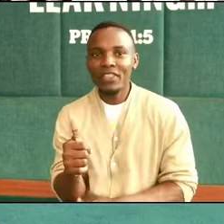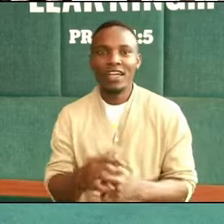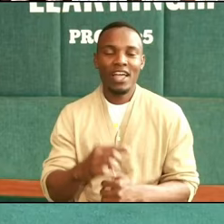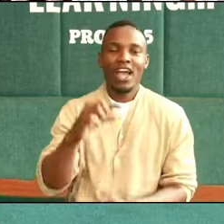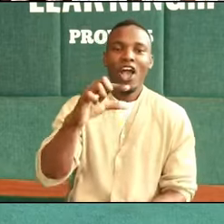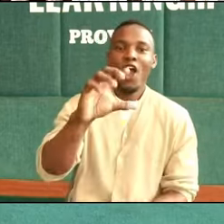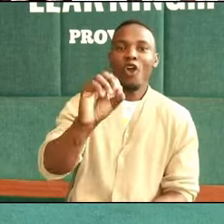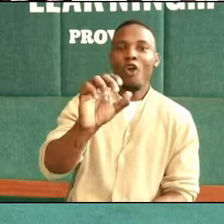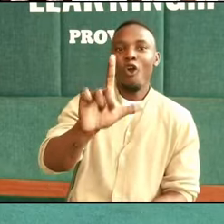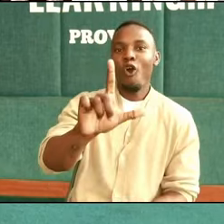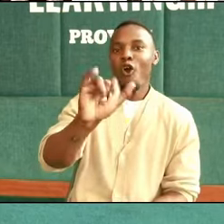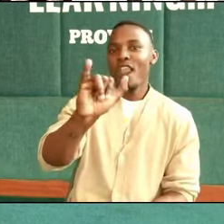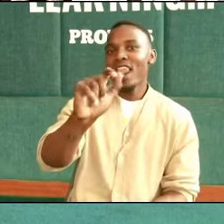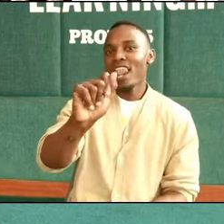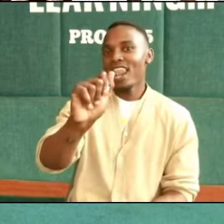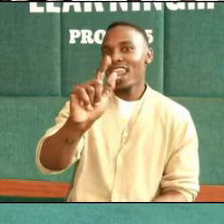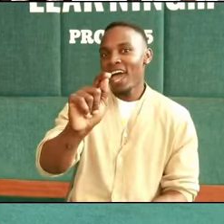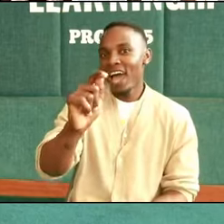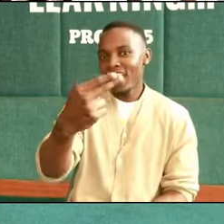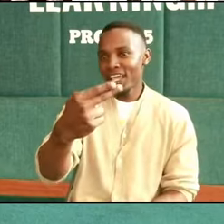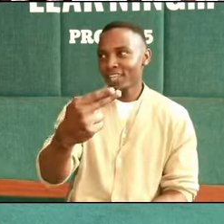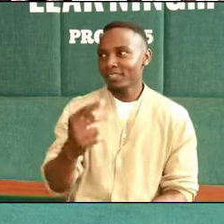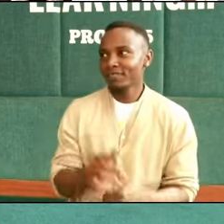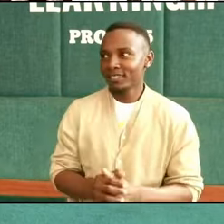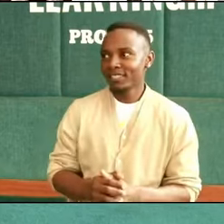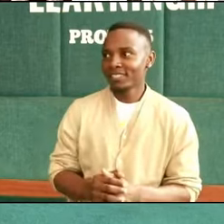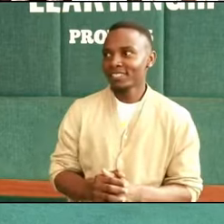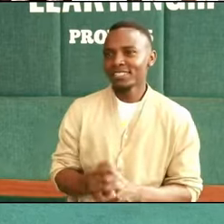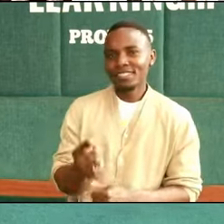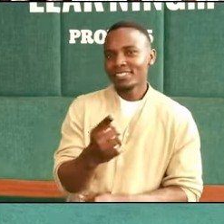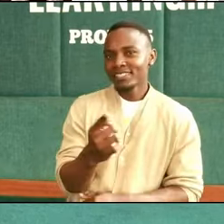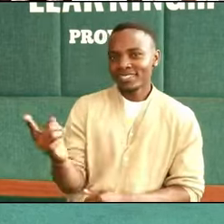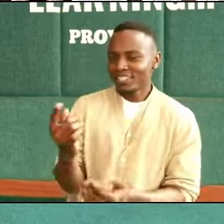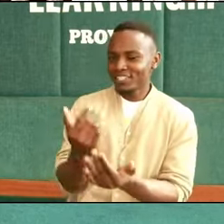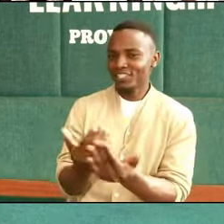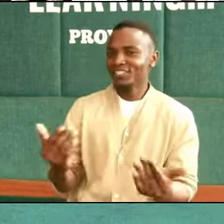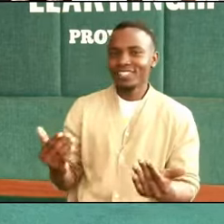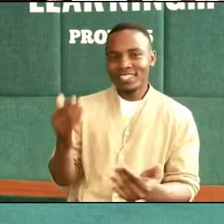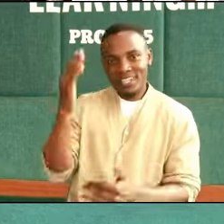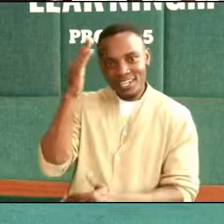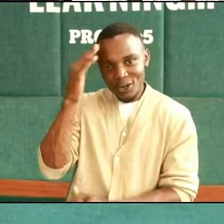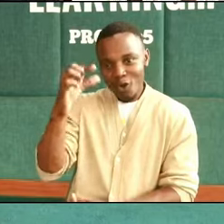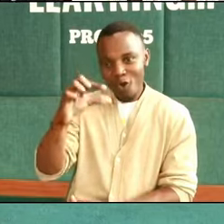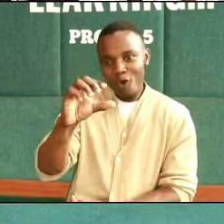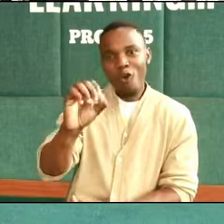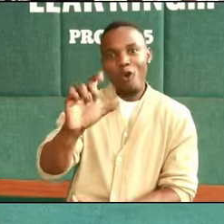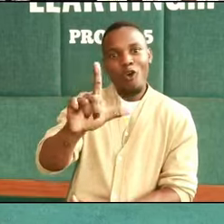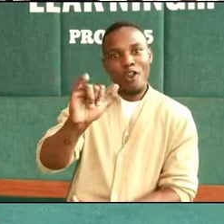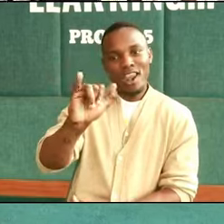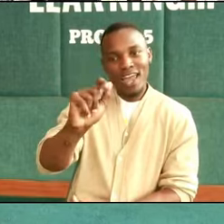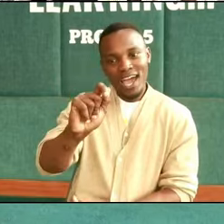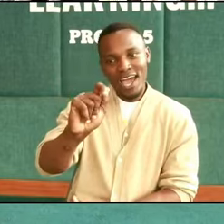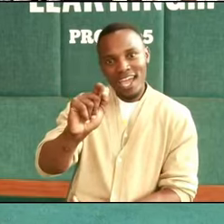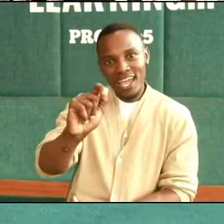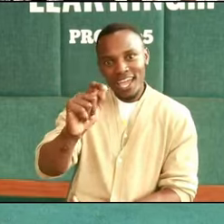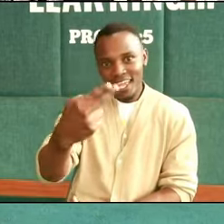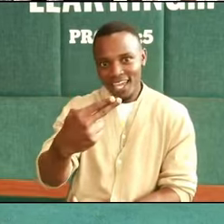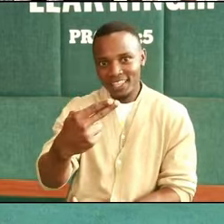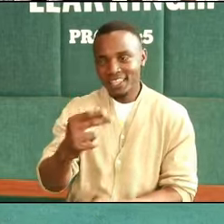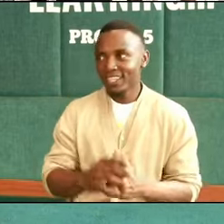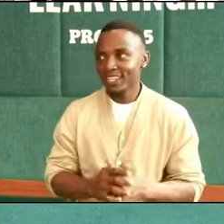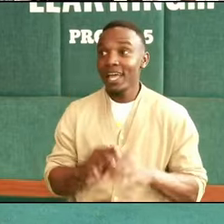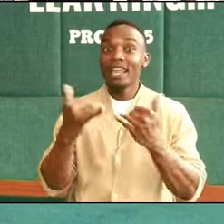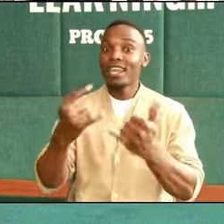Goliath. Goliath. Guys, these kids are three, and they know Goliath, and their daddies are strong. So, we will